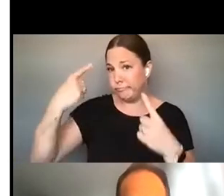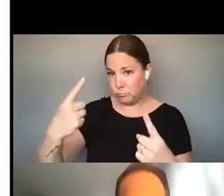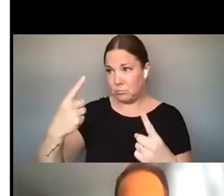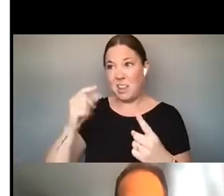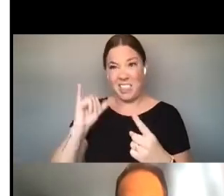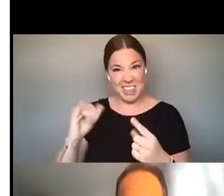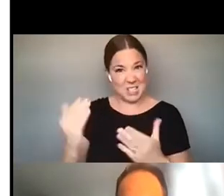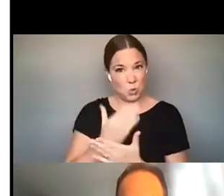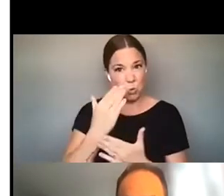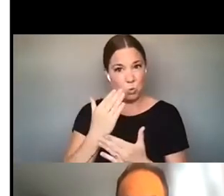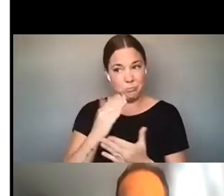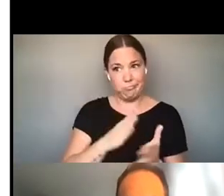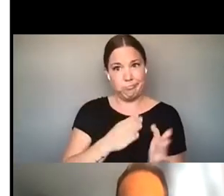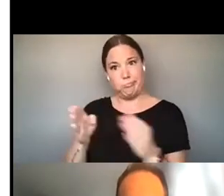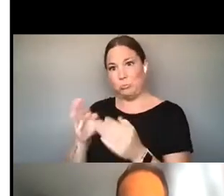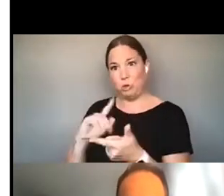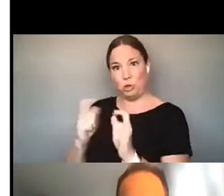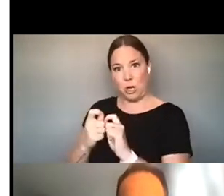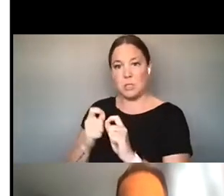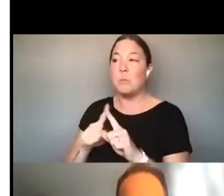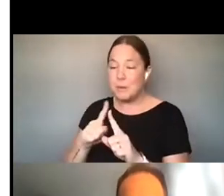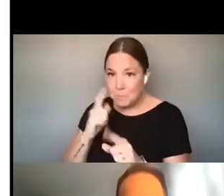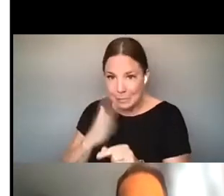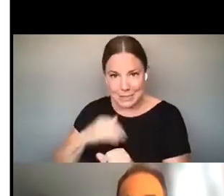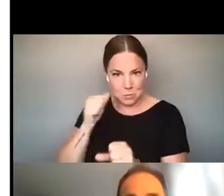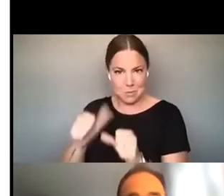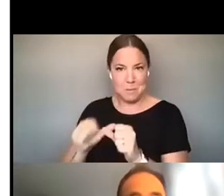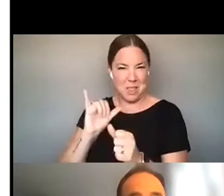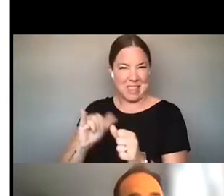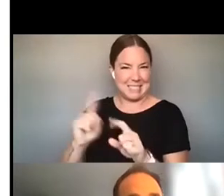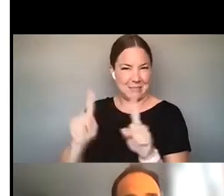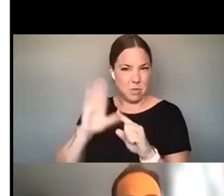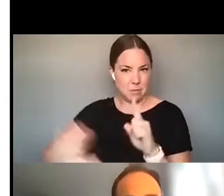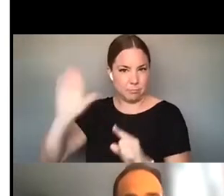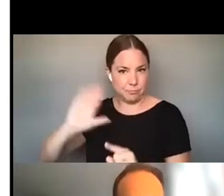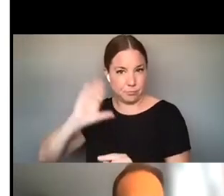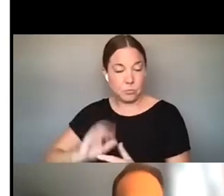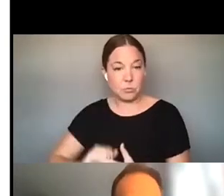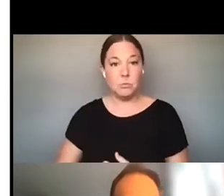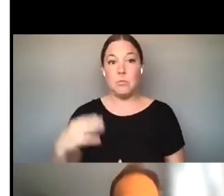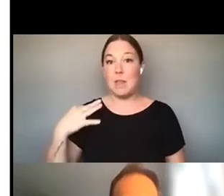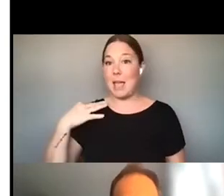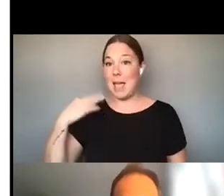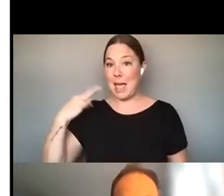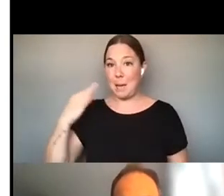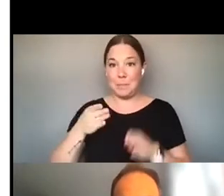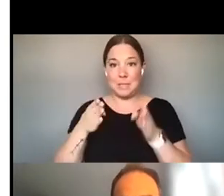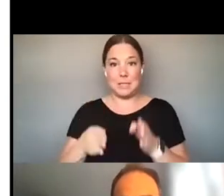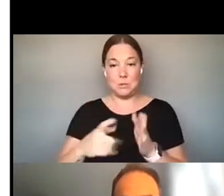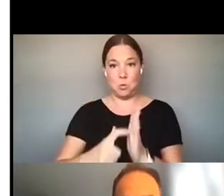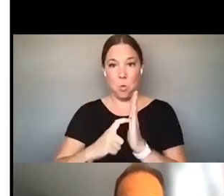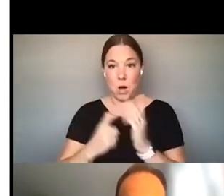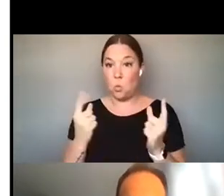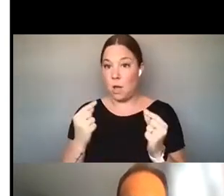shift, but please take note of that. So, applicants must be non